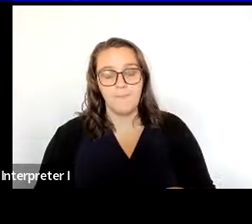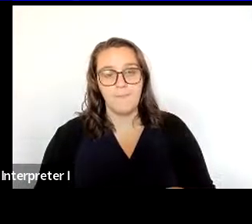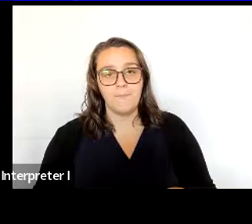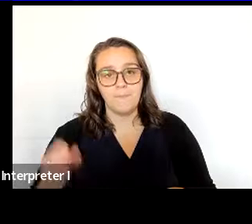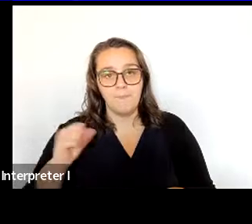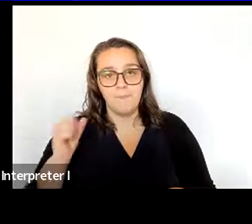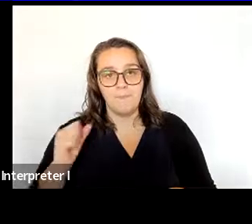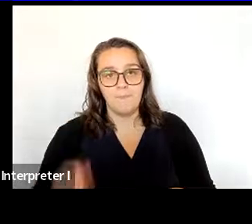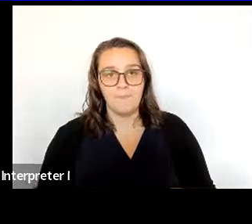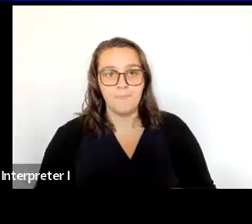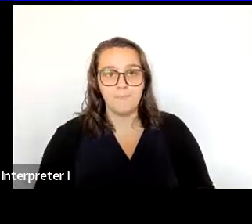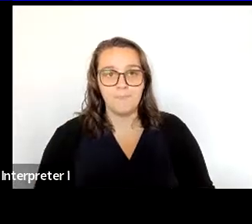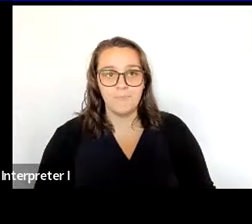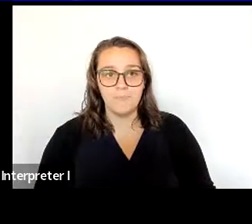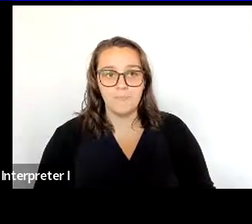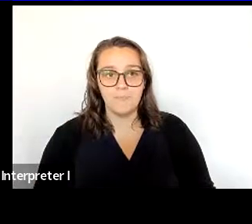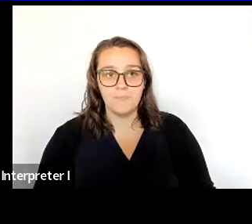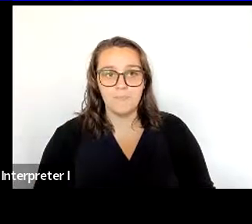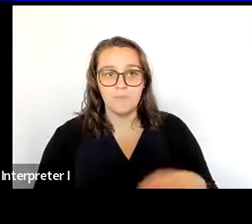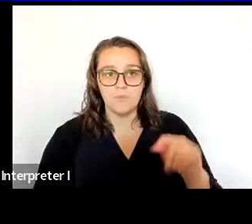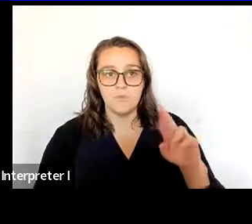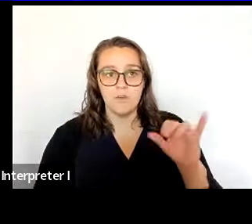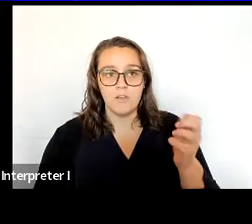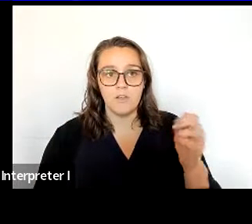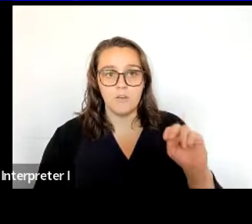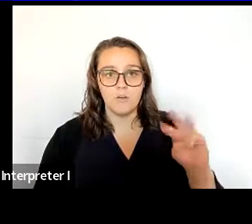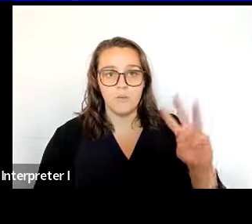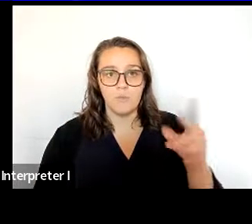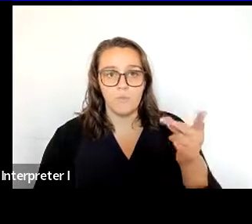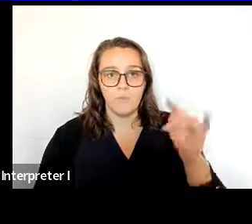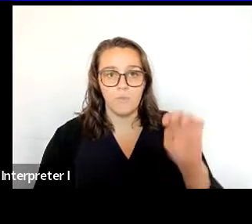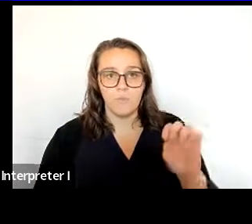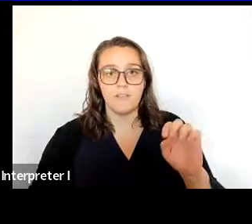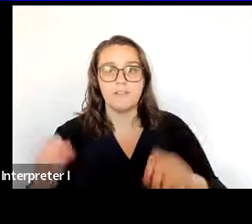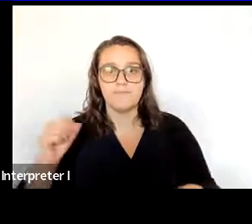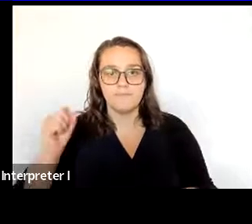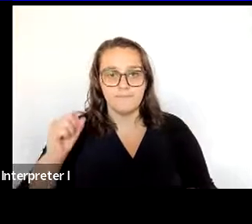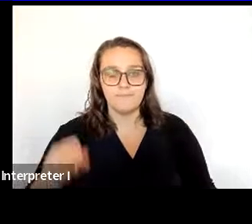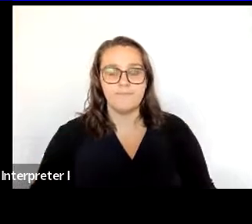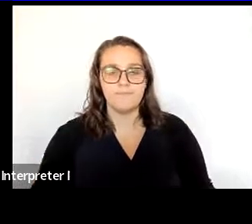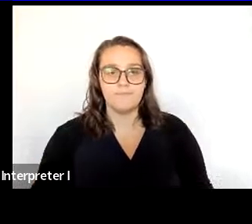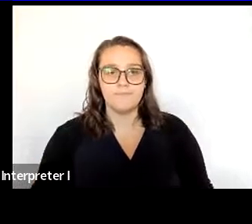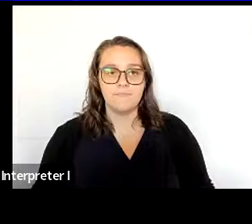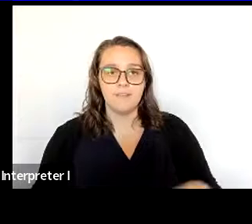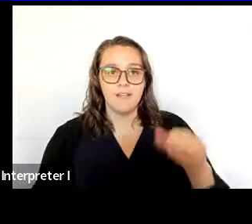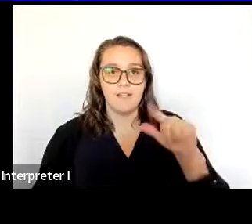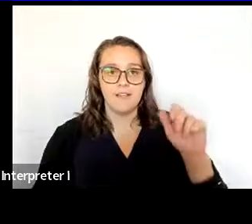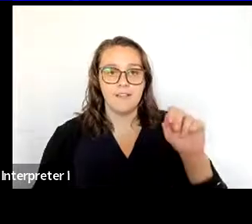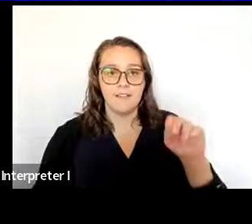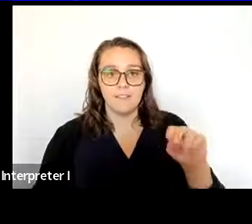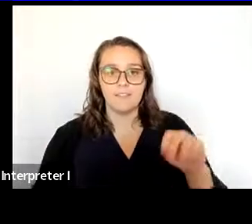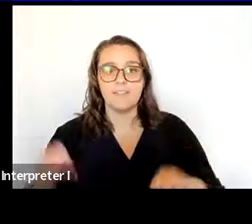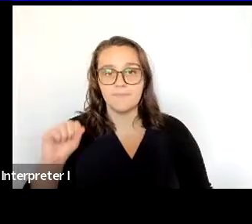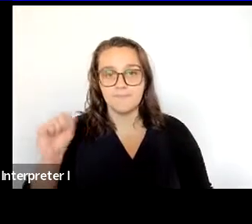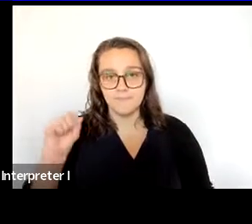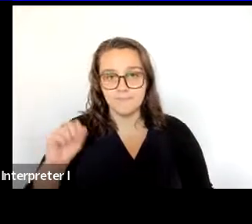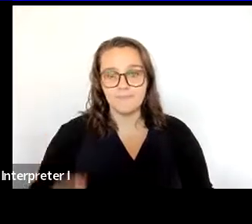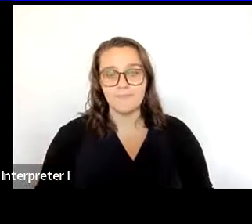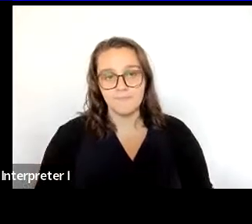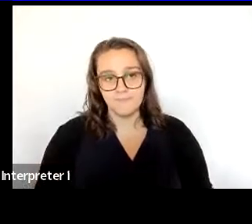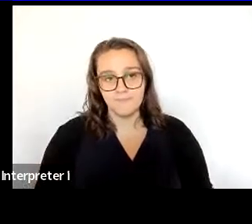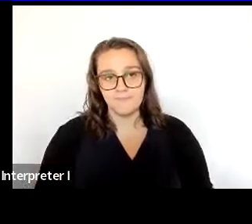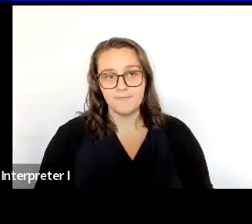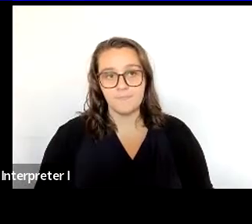Yes. Councilmember Robert White votes yes. Councilmember Trayon White. Yes. Councilmember Trayon White votes yes. Councilmember Allen. Yes. Councilmember Allen votes